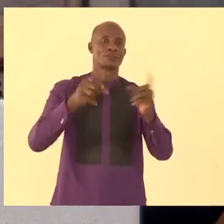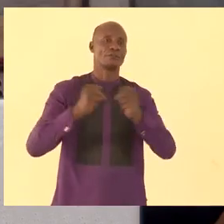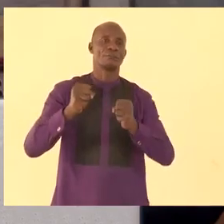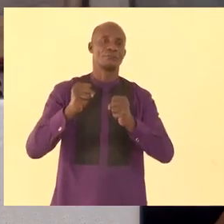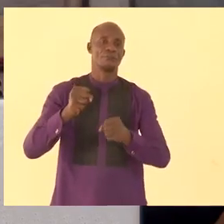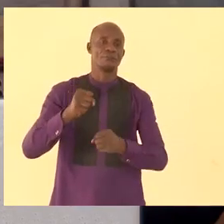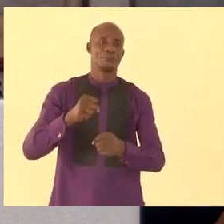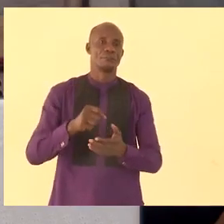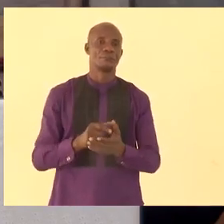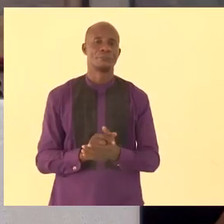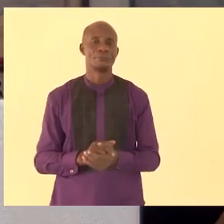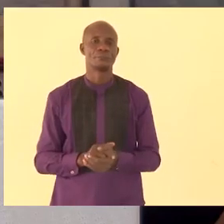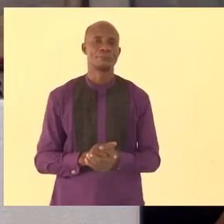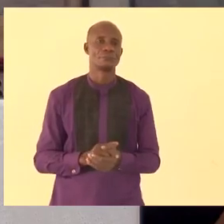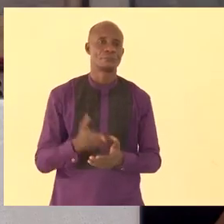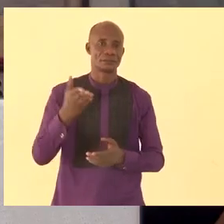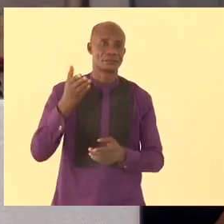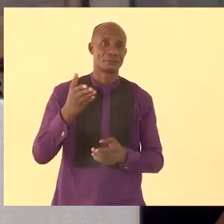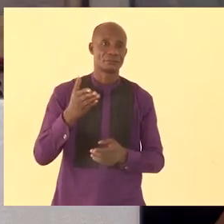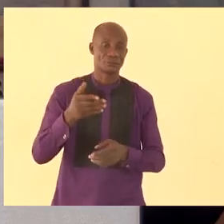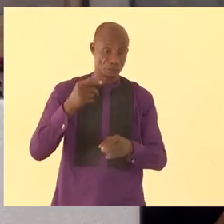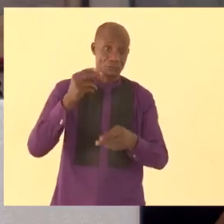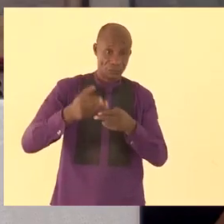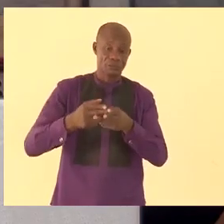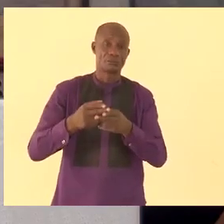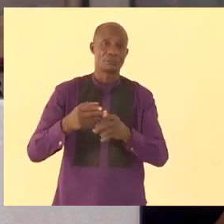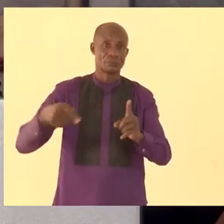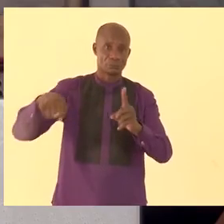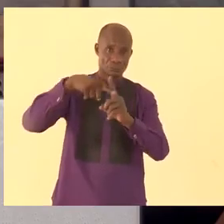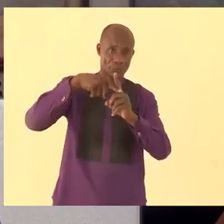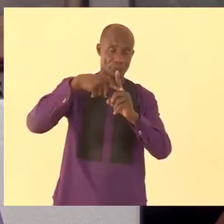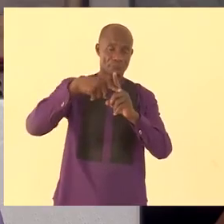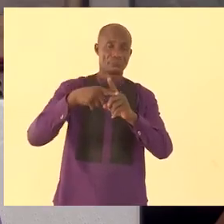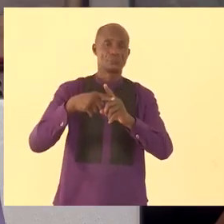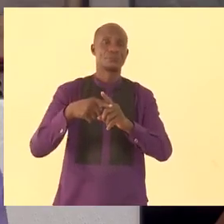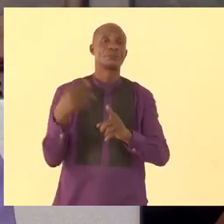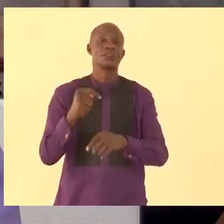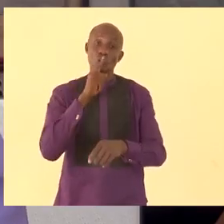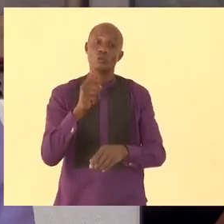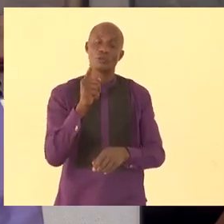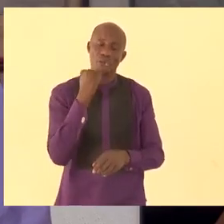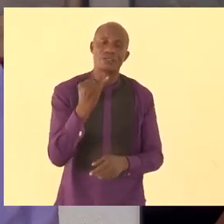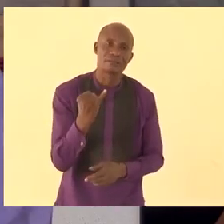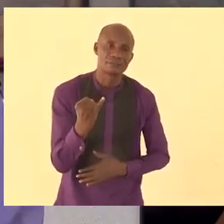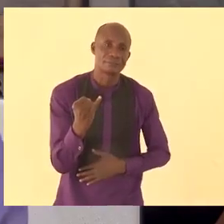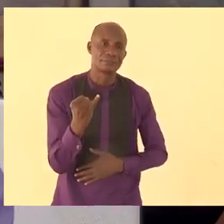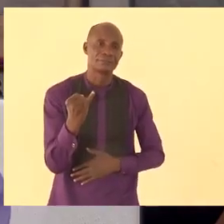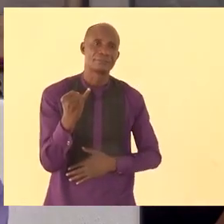Positive vibration, what some people call positive magnetic field. The fact is that